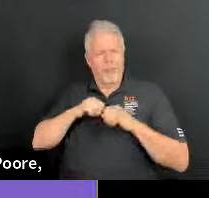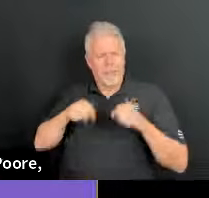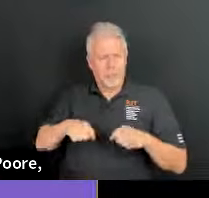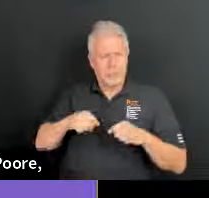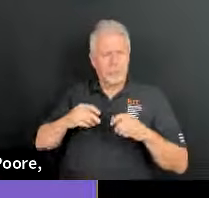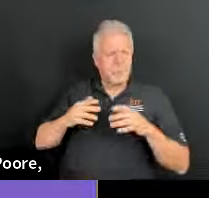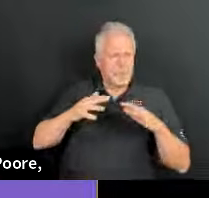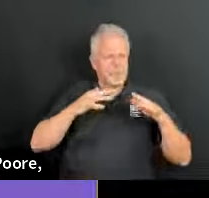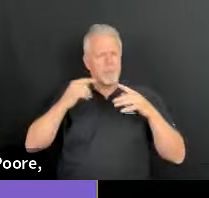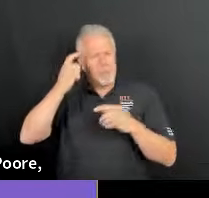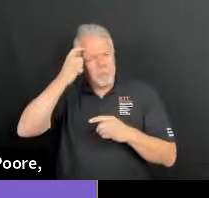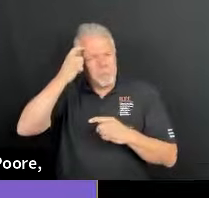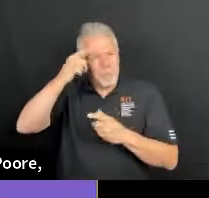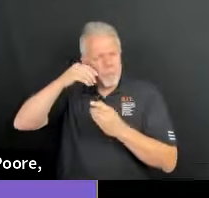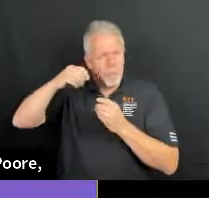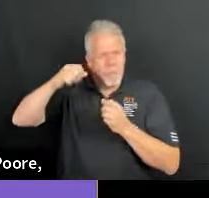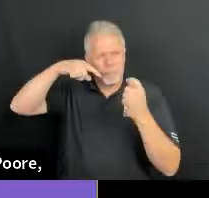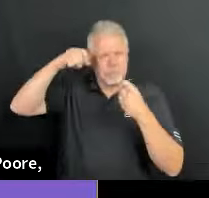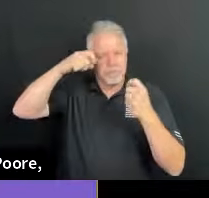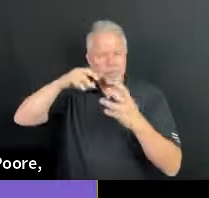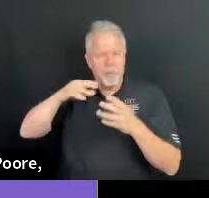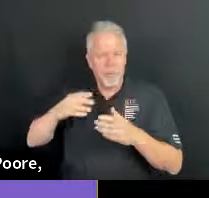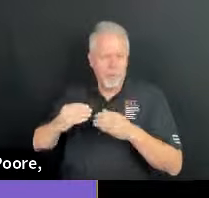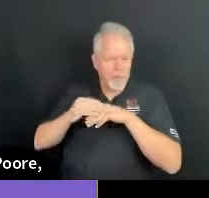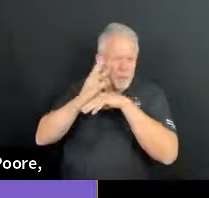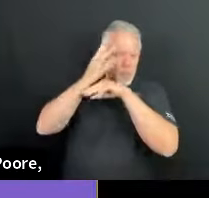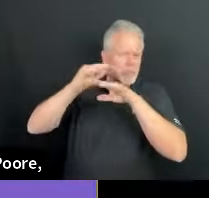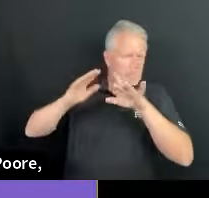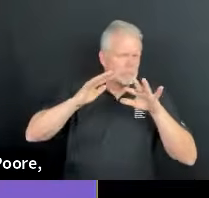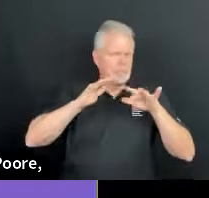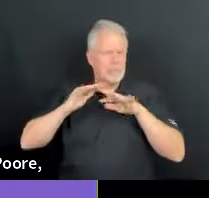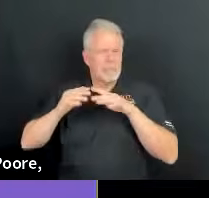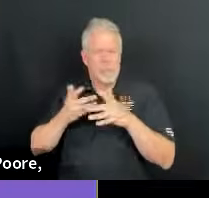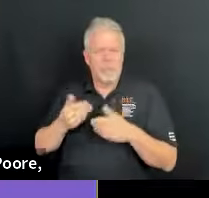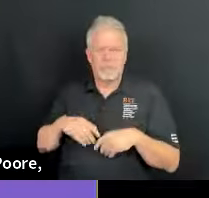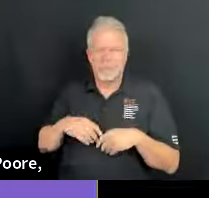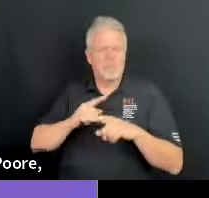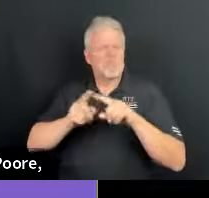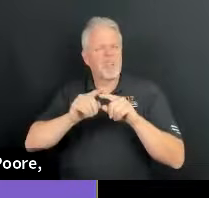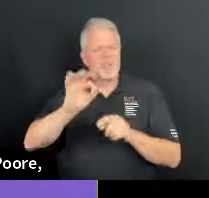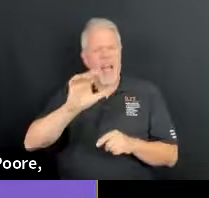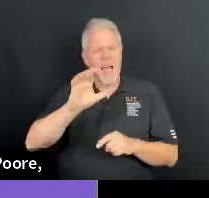because they acquired that sort of